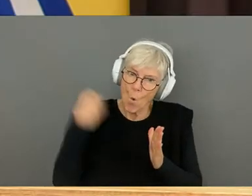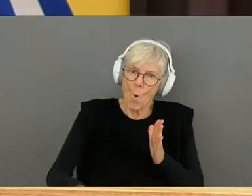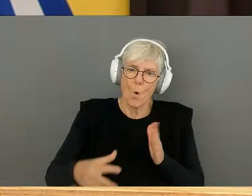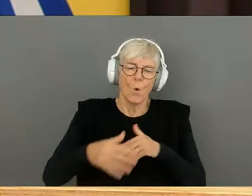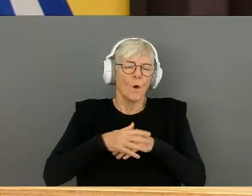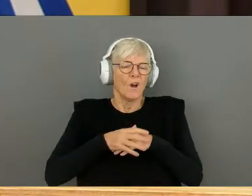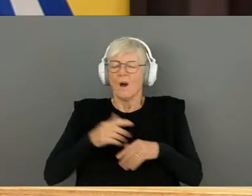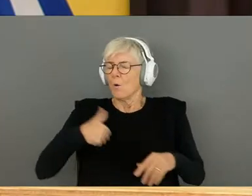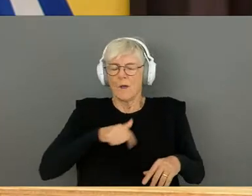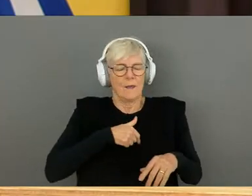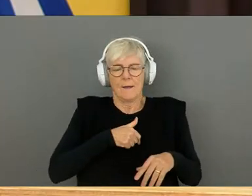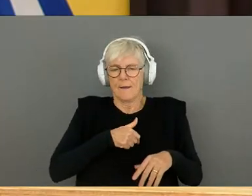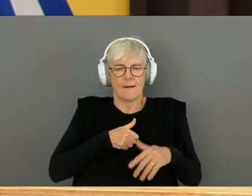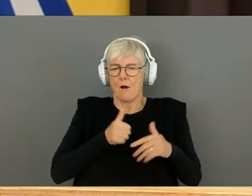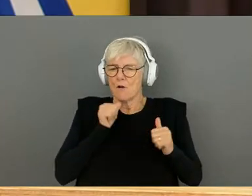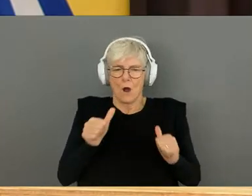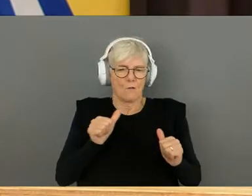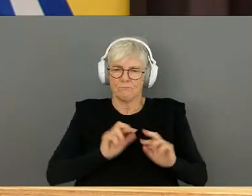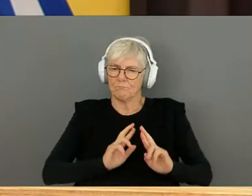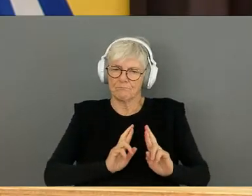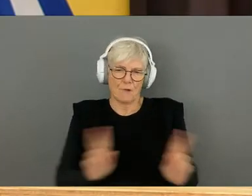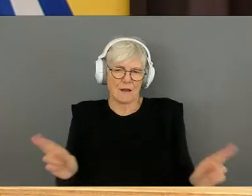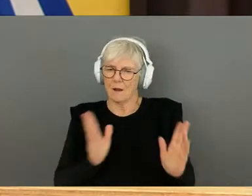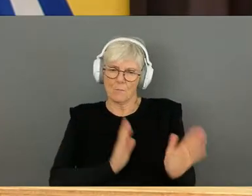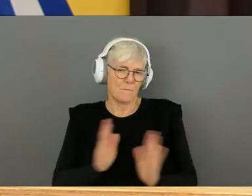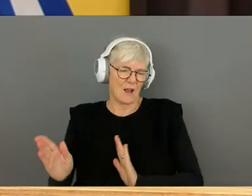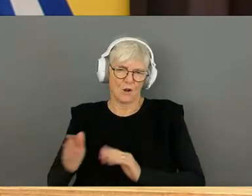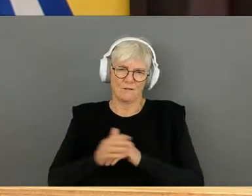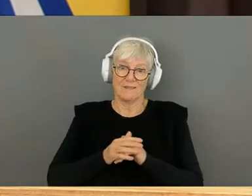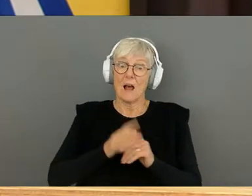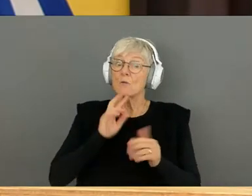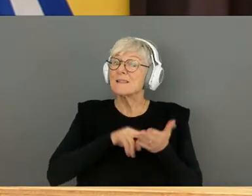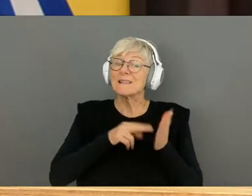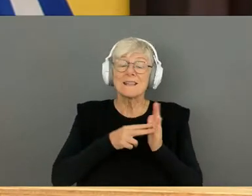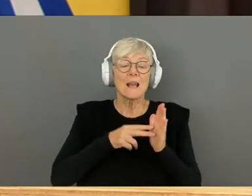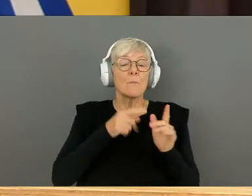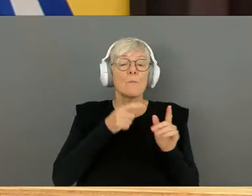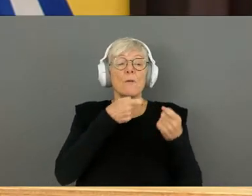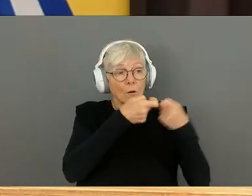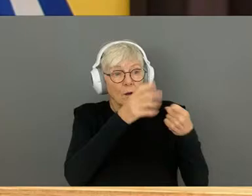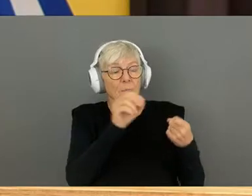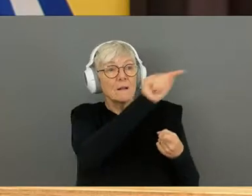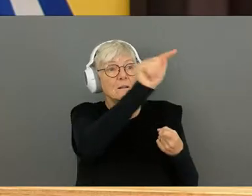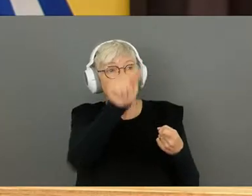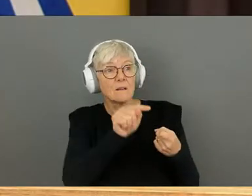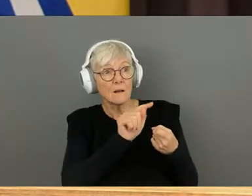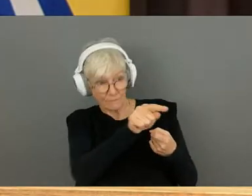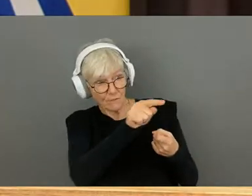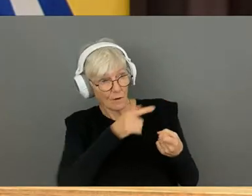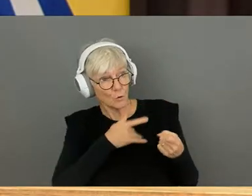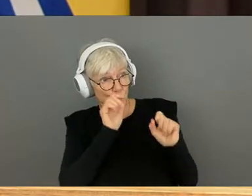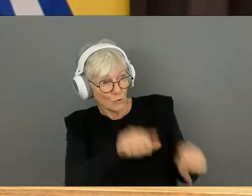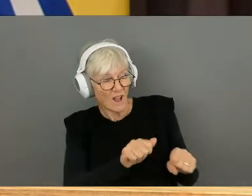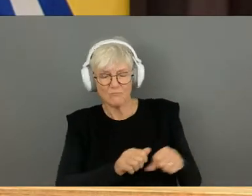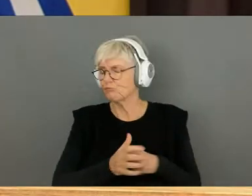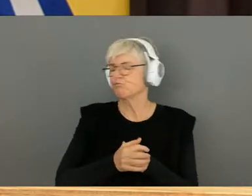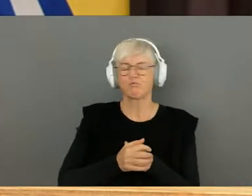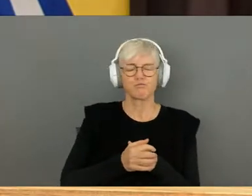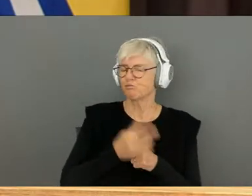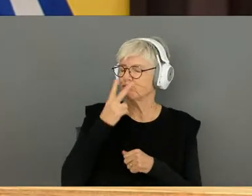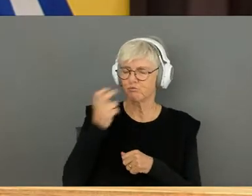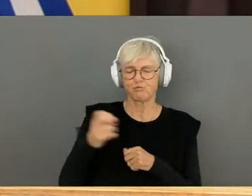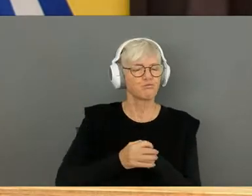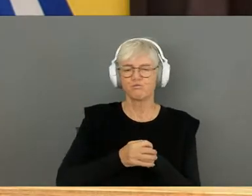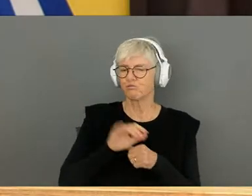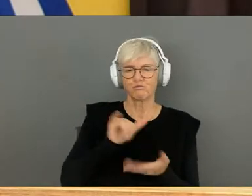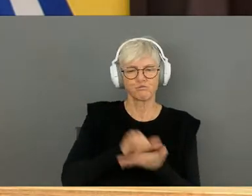would actually be in the same position. So it's not that it hasn't been looked at, and maybe in future, if things got cheaper and you could do it, again, it wouldn't